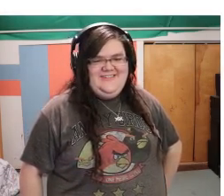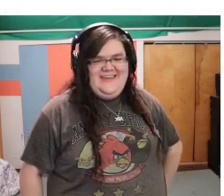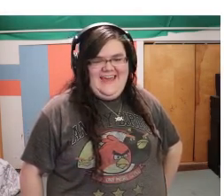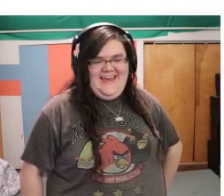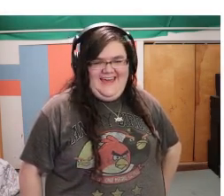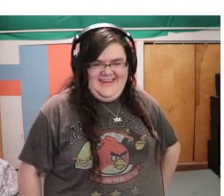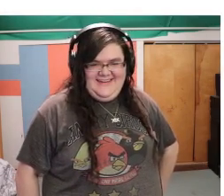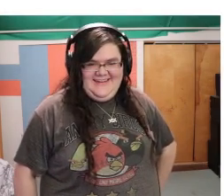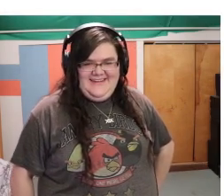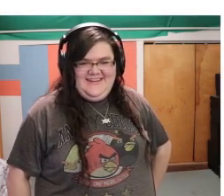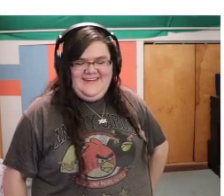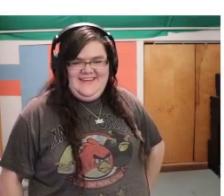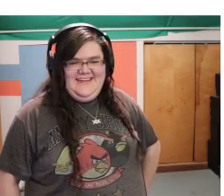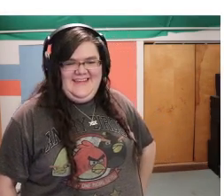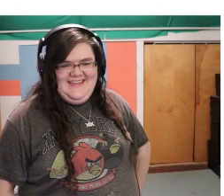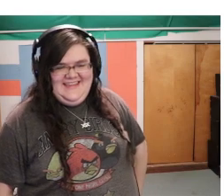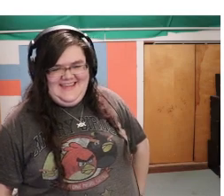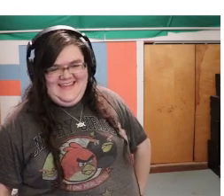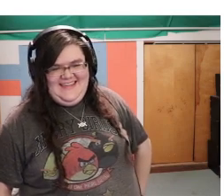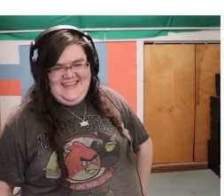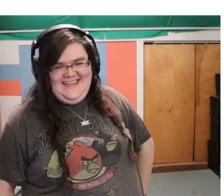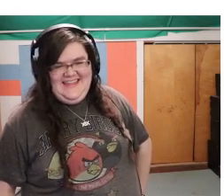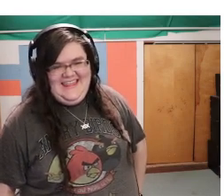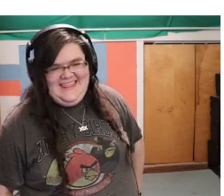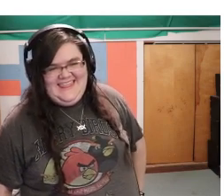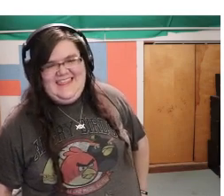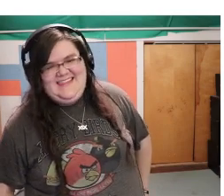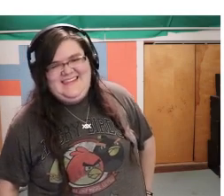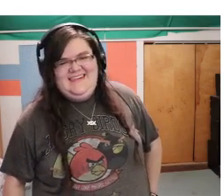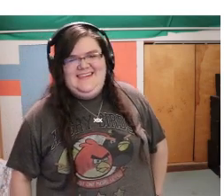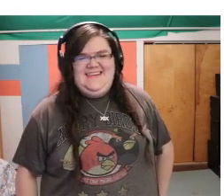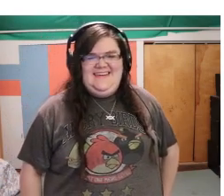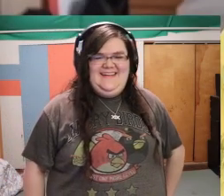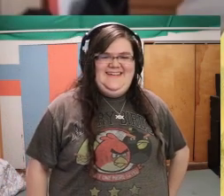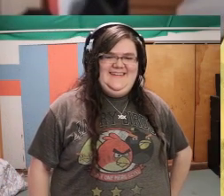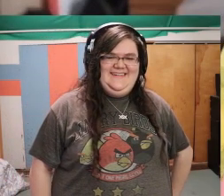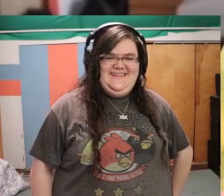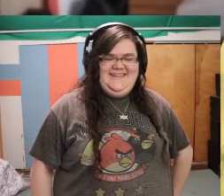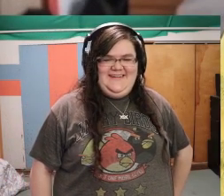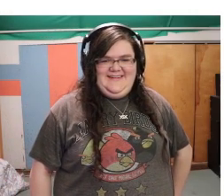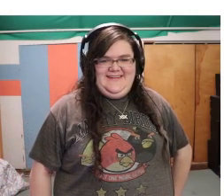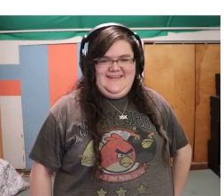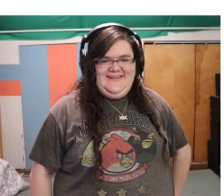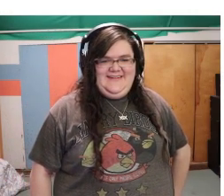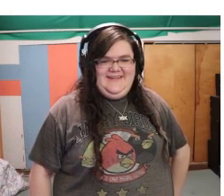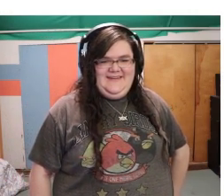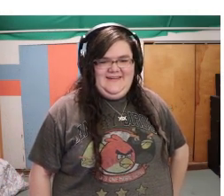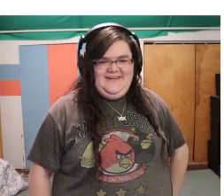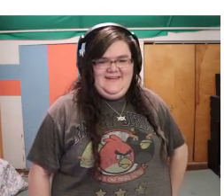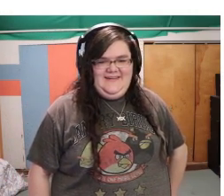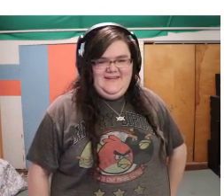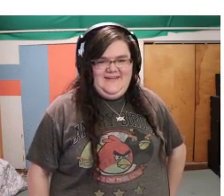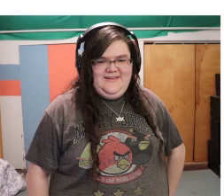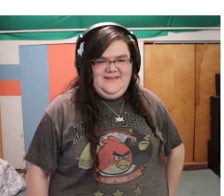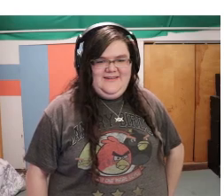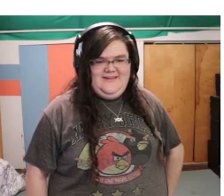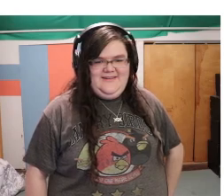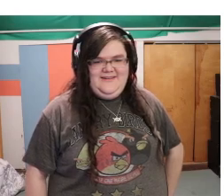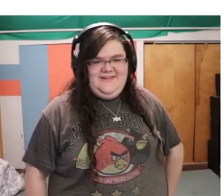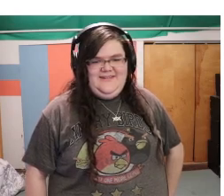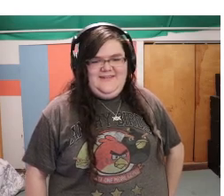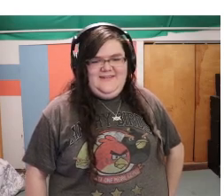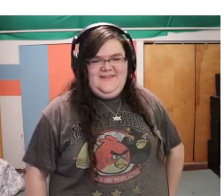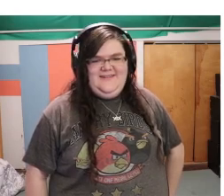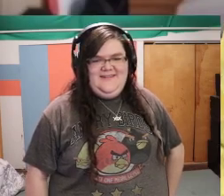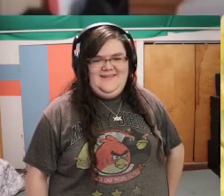you want you? Some, yeah. Some graphic designs, is wait, what's your name? Slayman. All right,